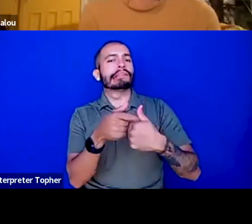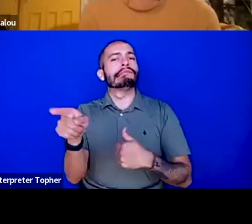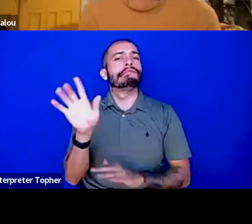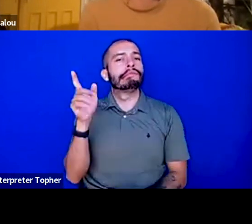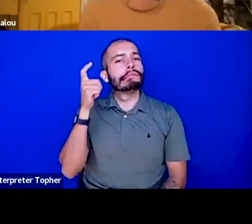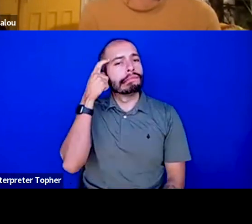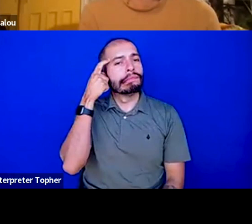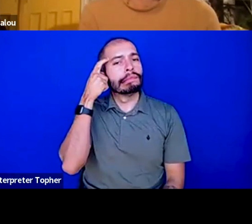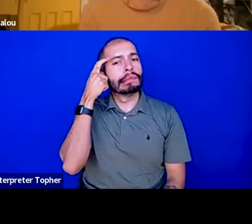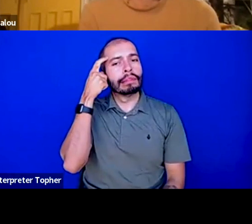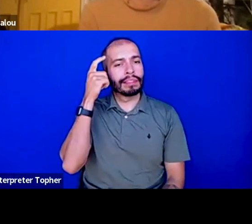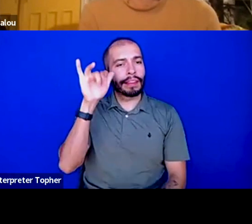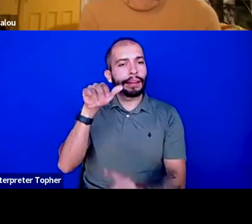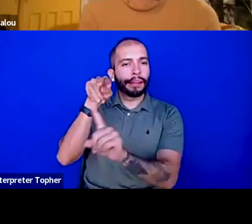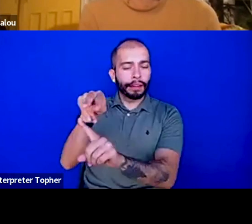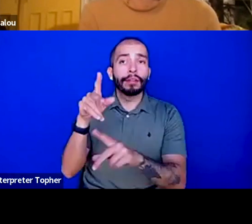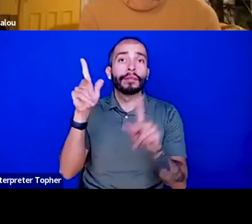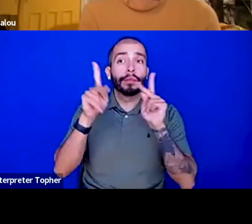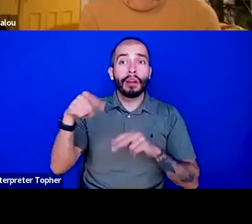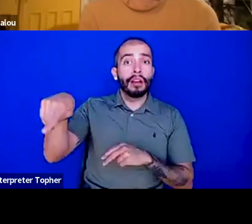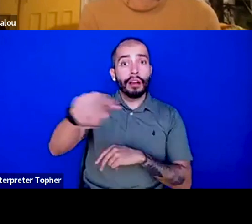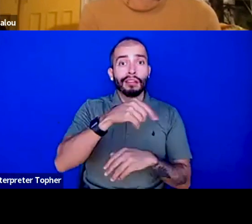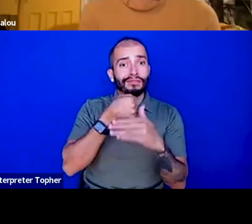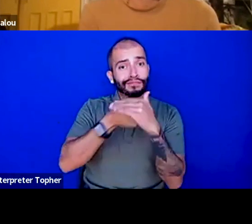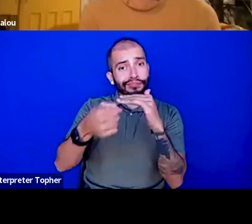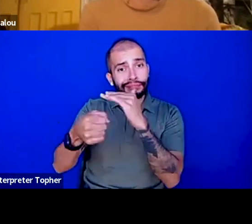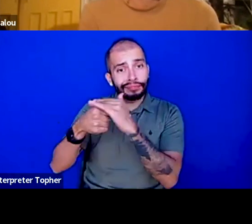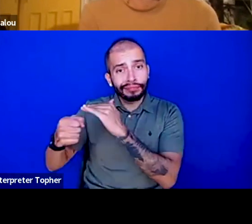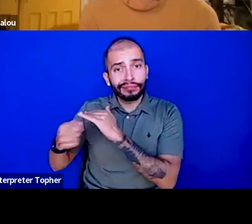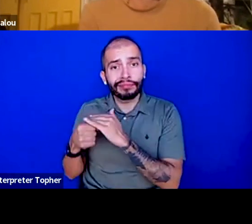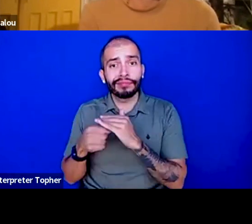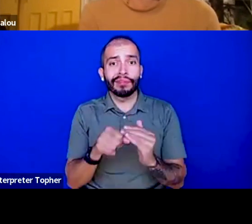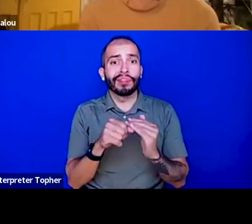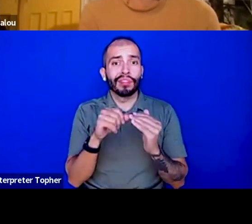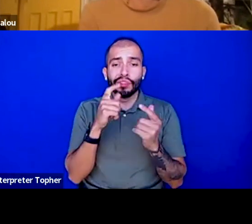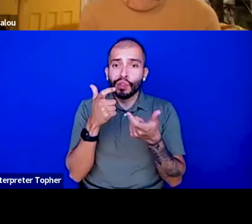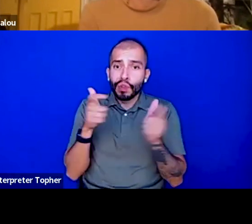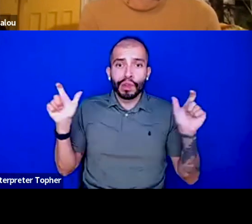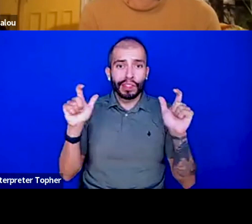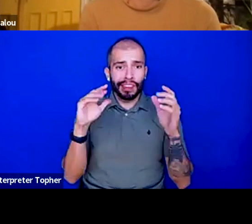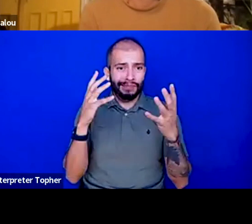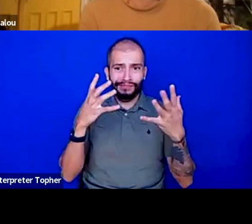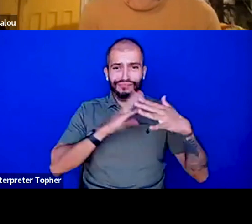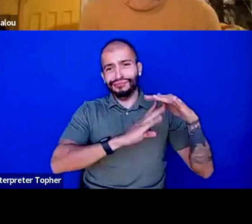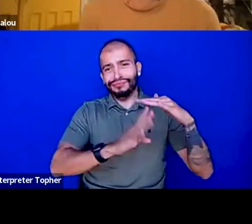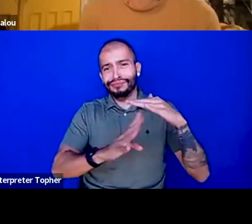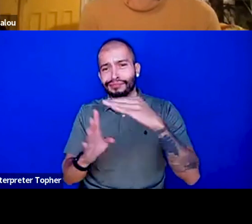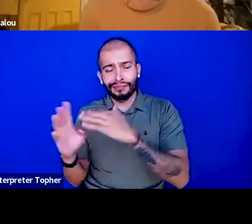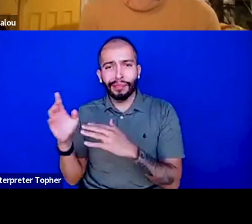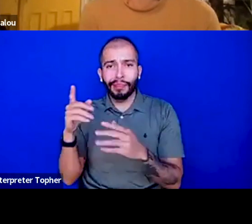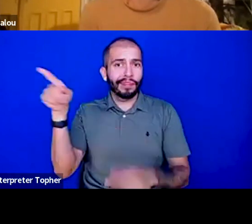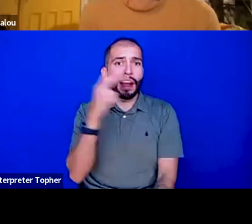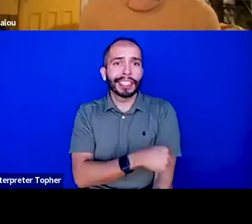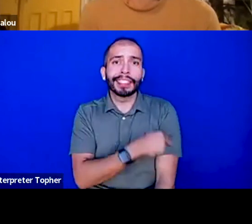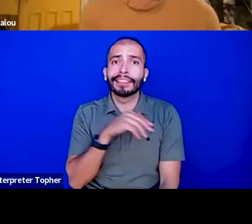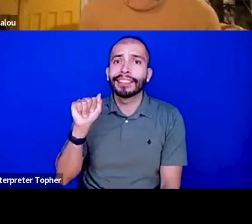these asylums that start to implement what are called work therapy programs, in which people would be forced